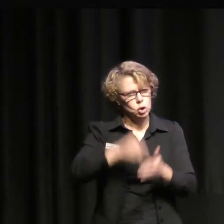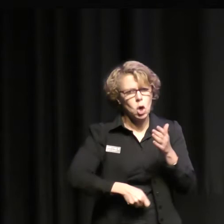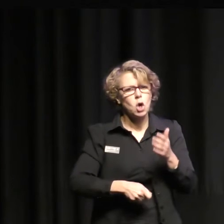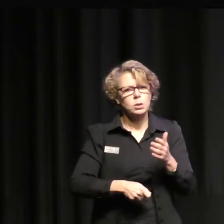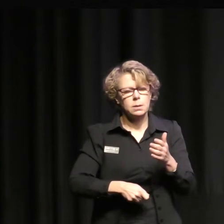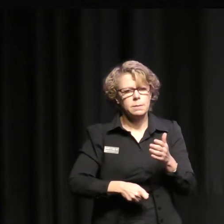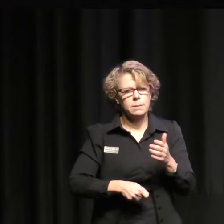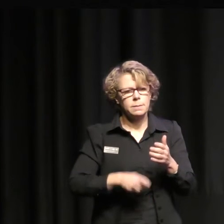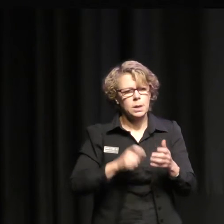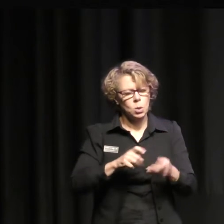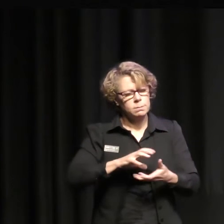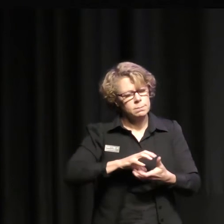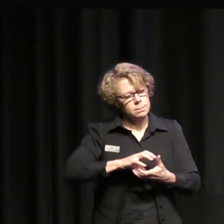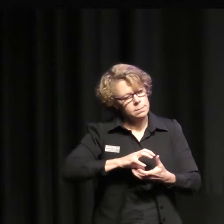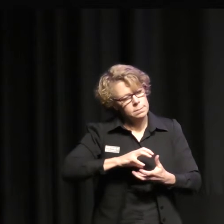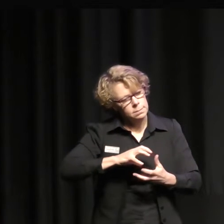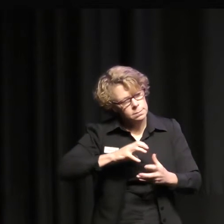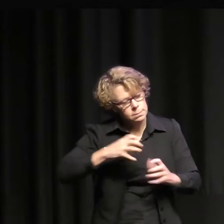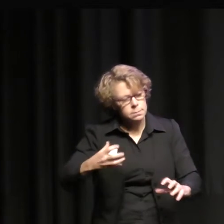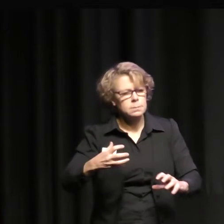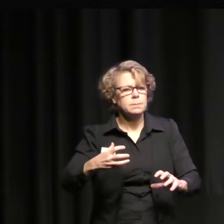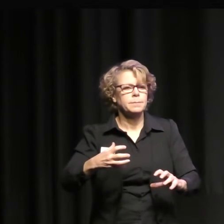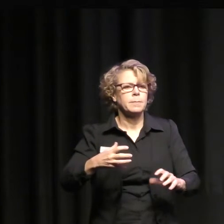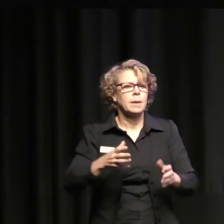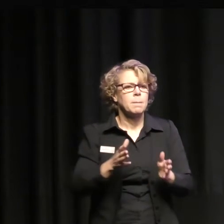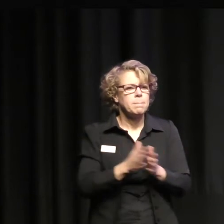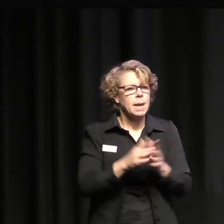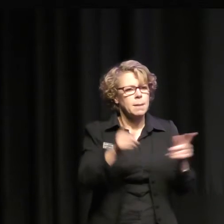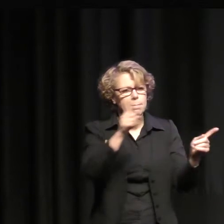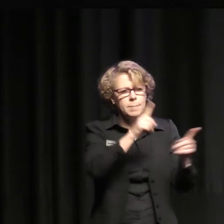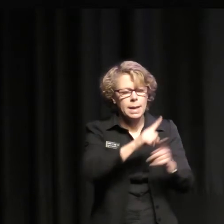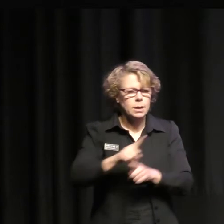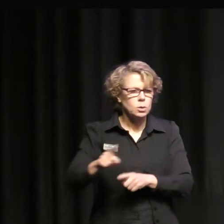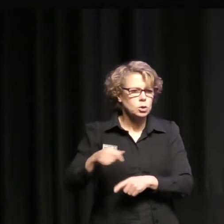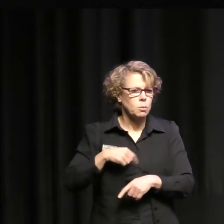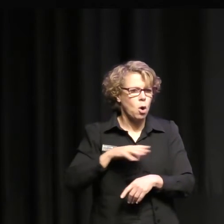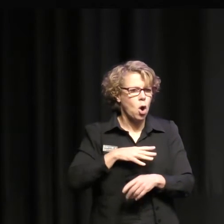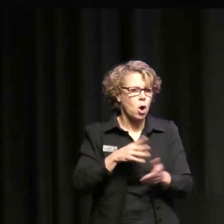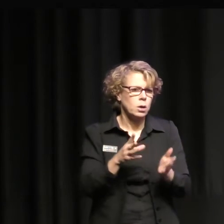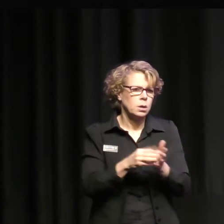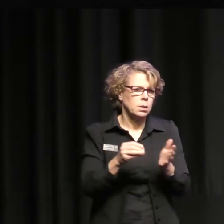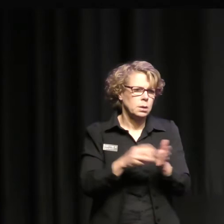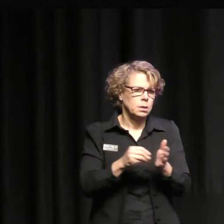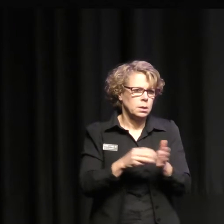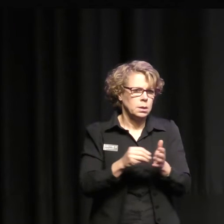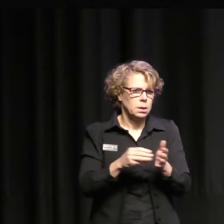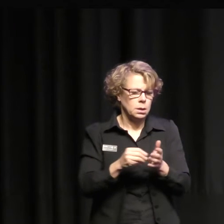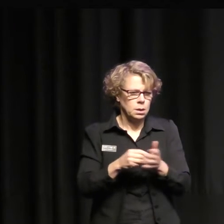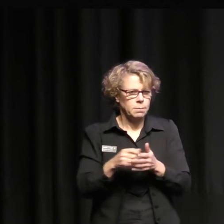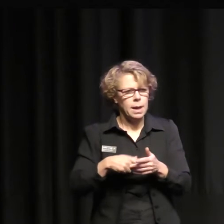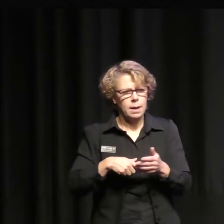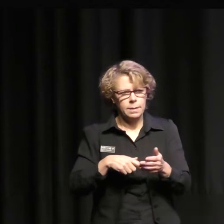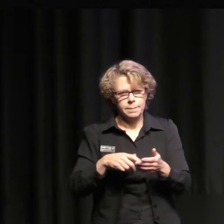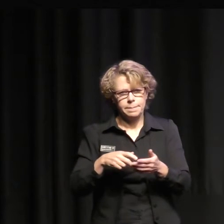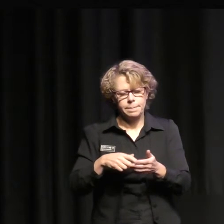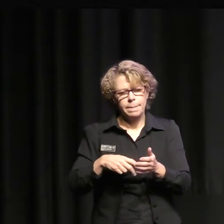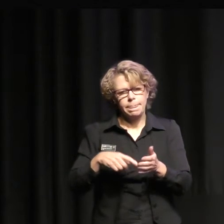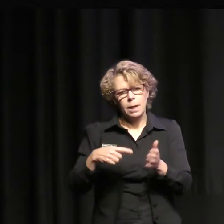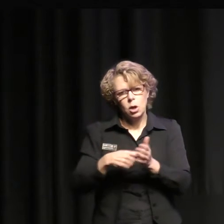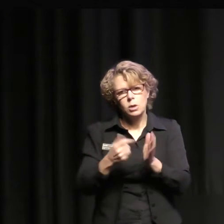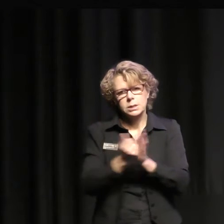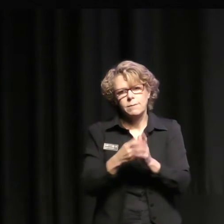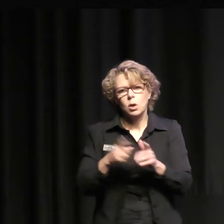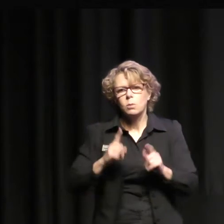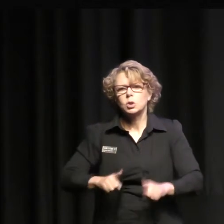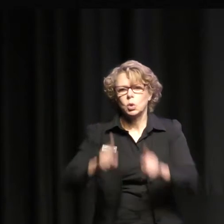That revolt started with people waving copies of a Charter of the Forest, and they